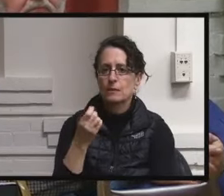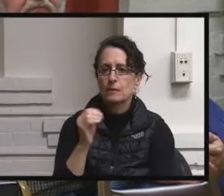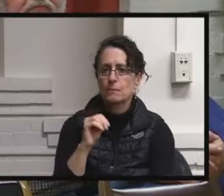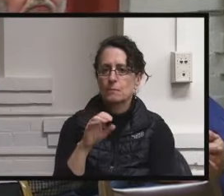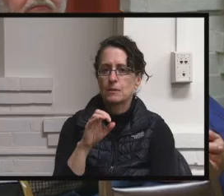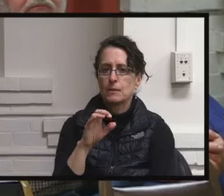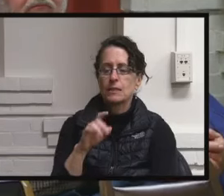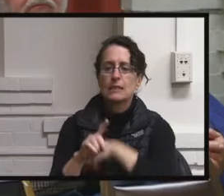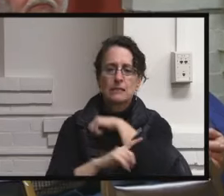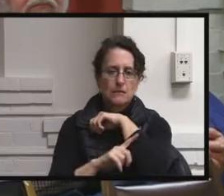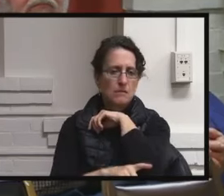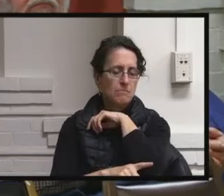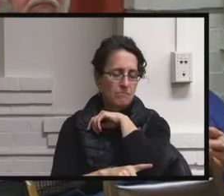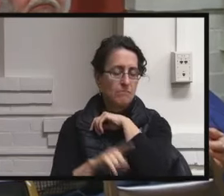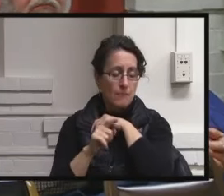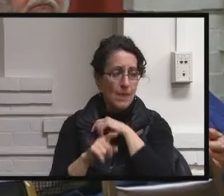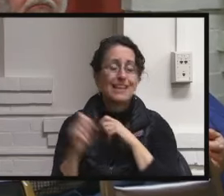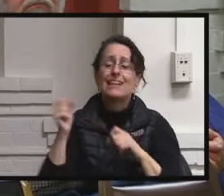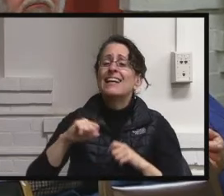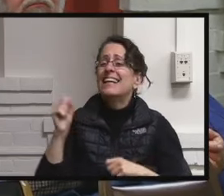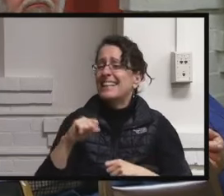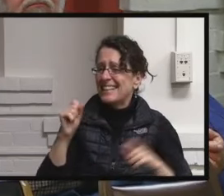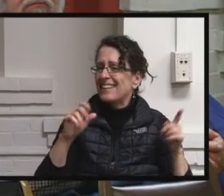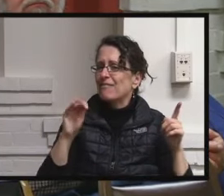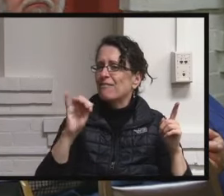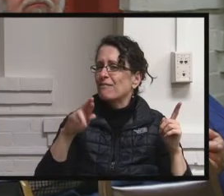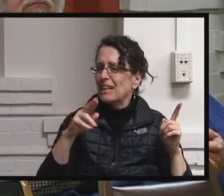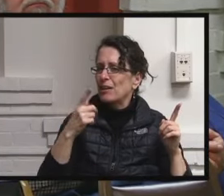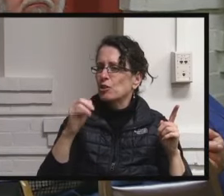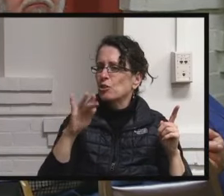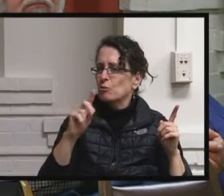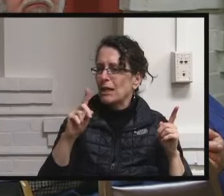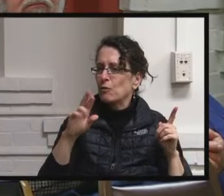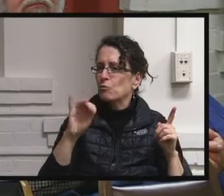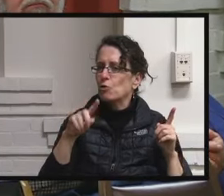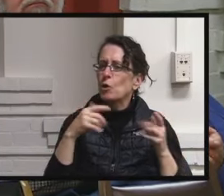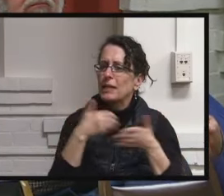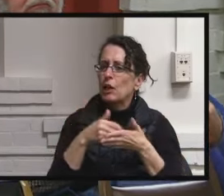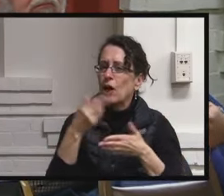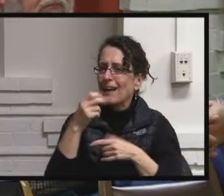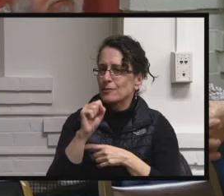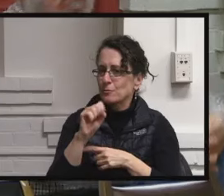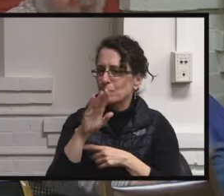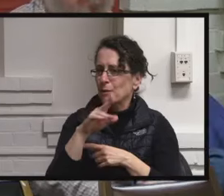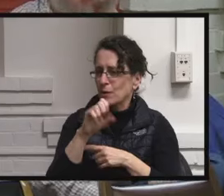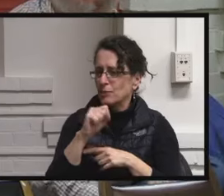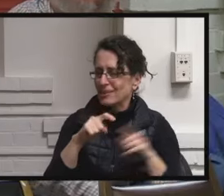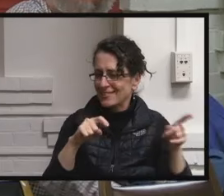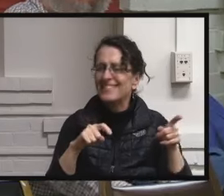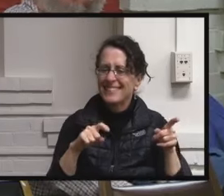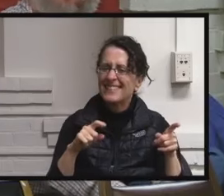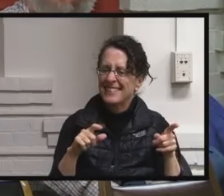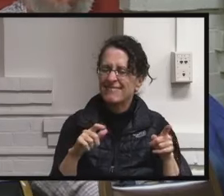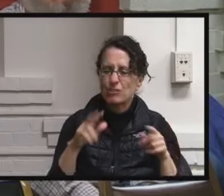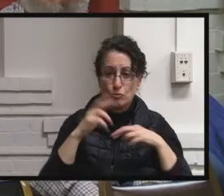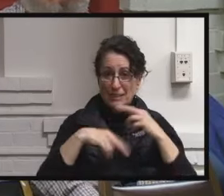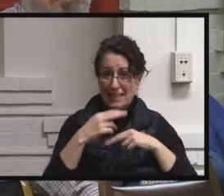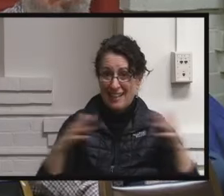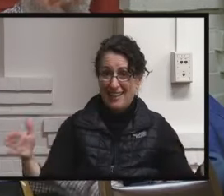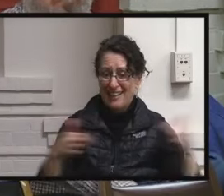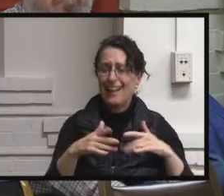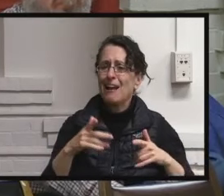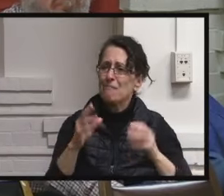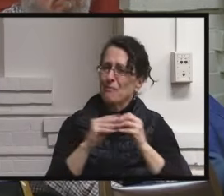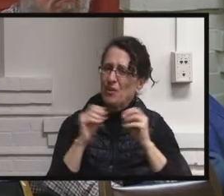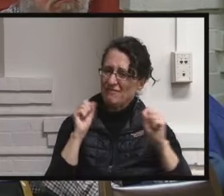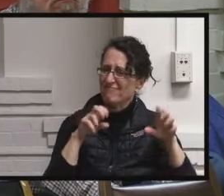at Fairground Road. We have the district installed two security cameras on behalf